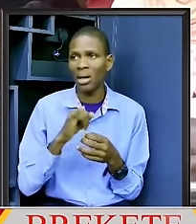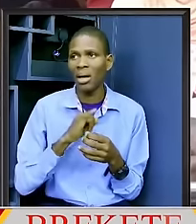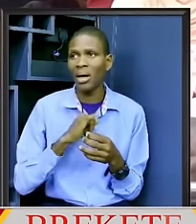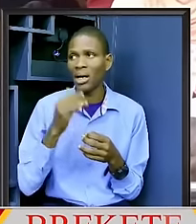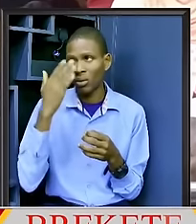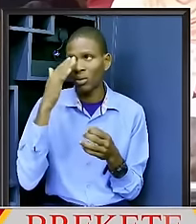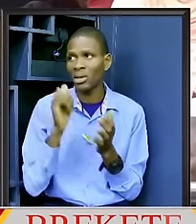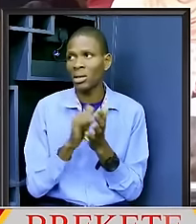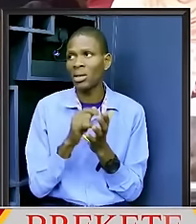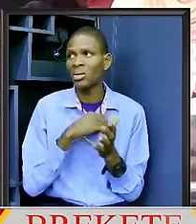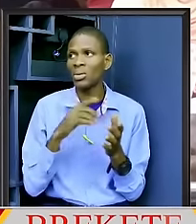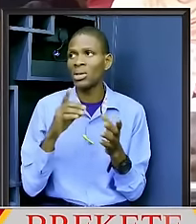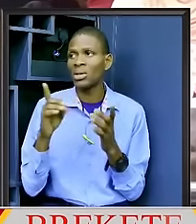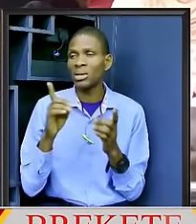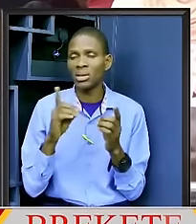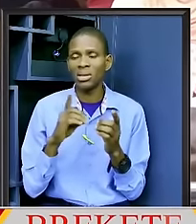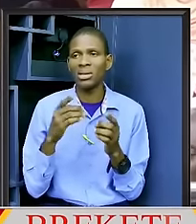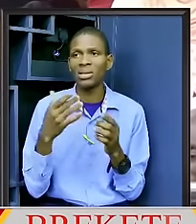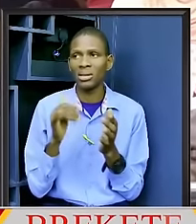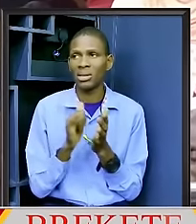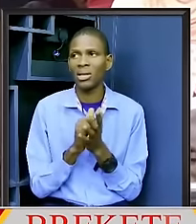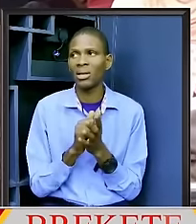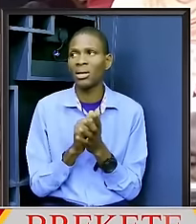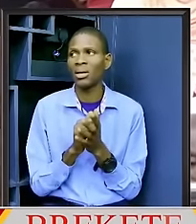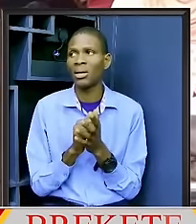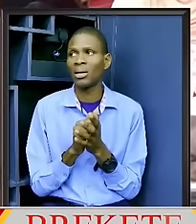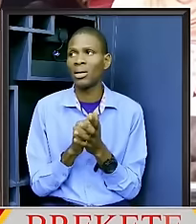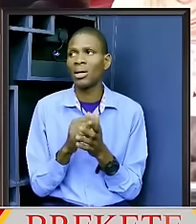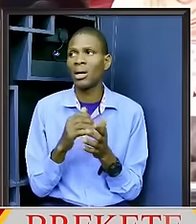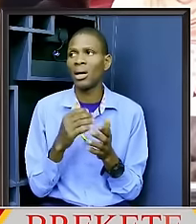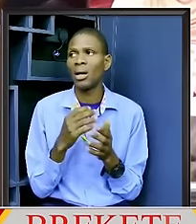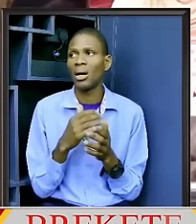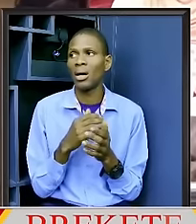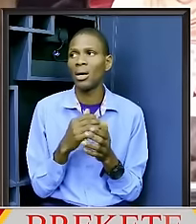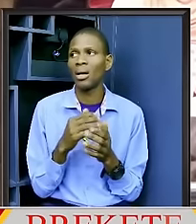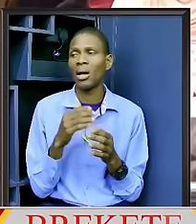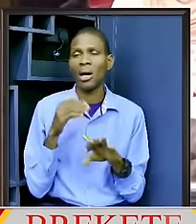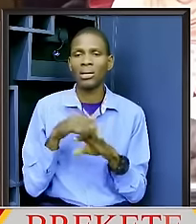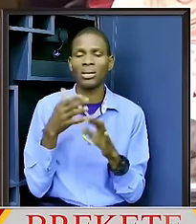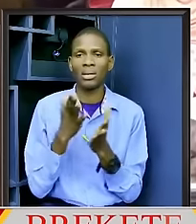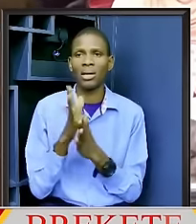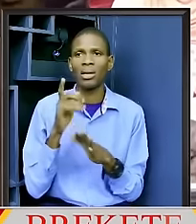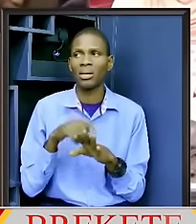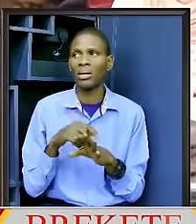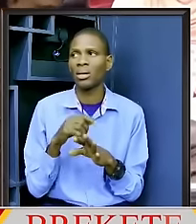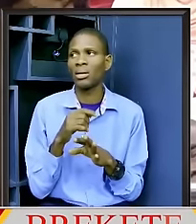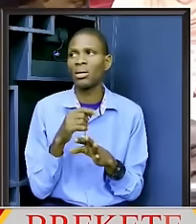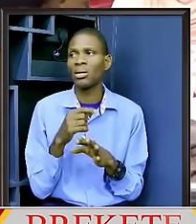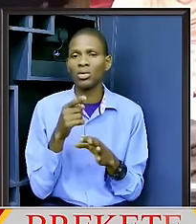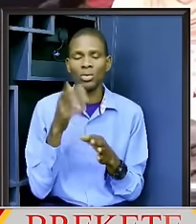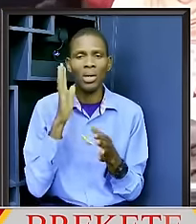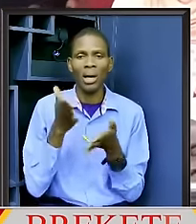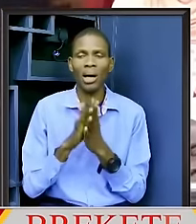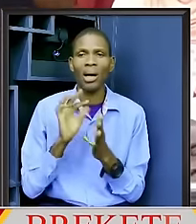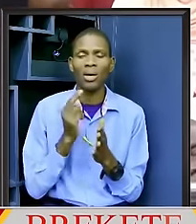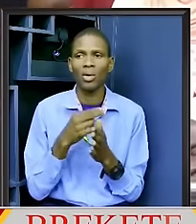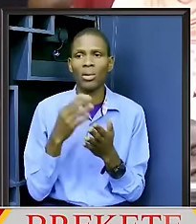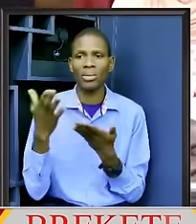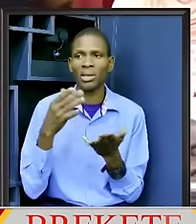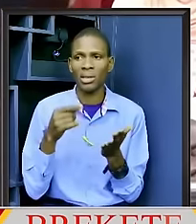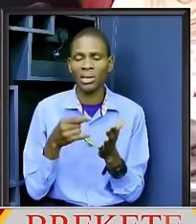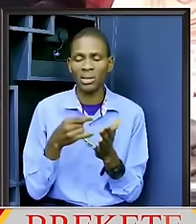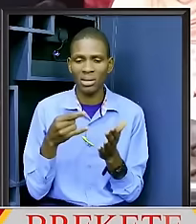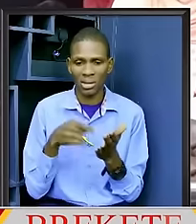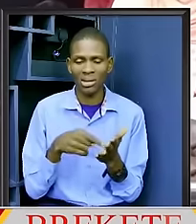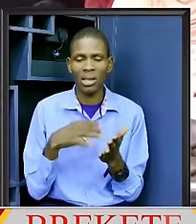that generous measure. There was no need. At least at the appropriate time, you ask us, bring this, we'll show you, and you